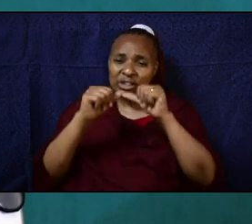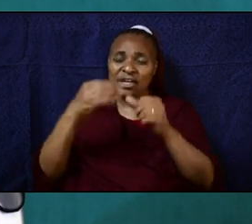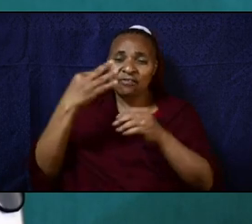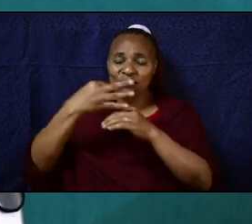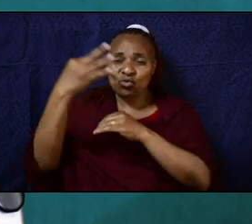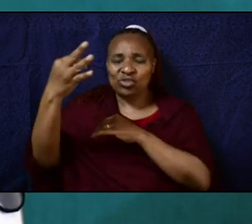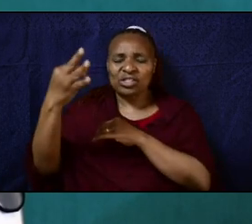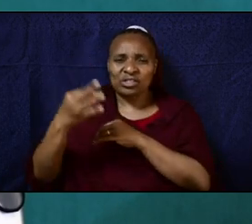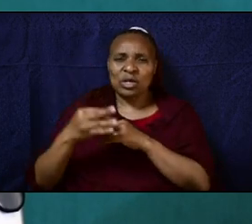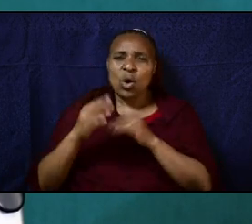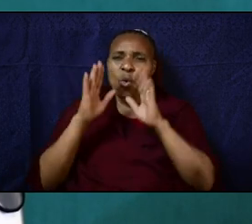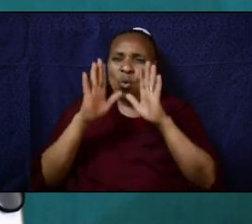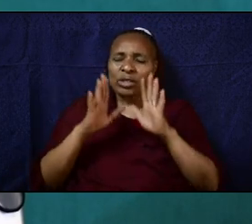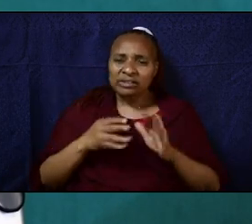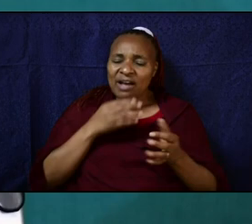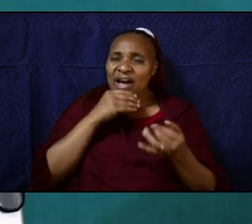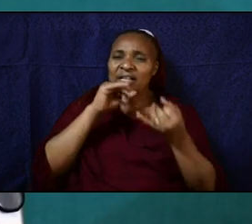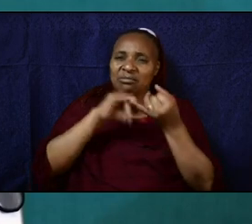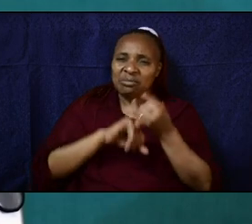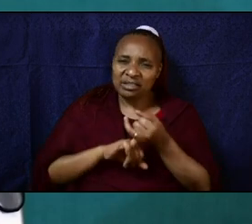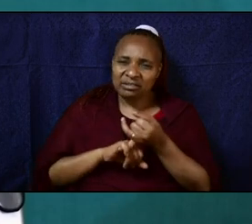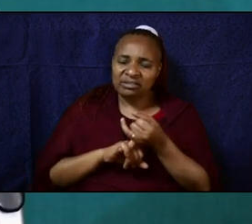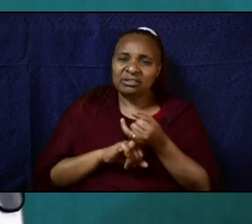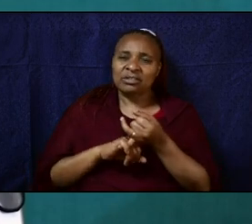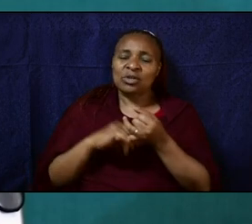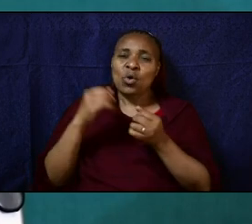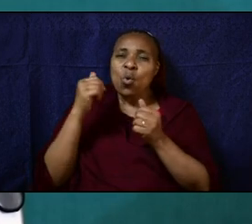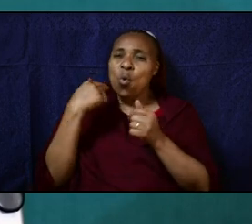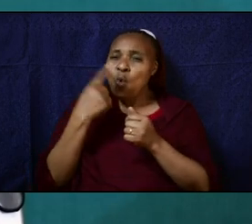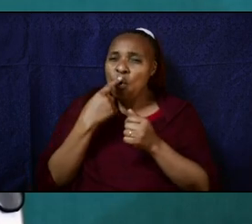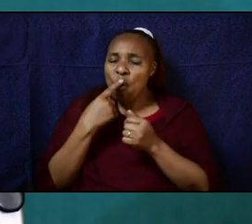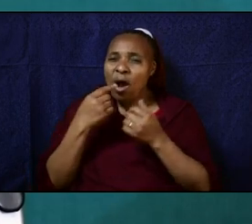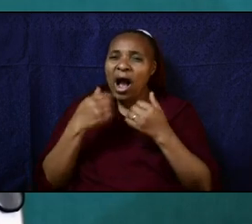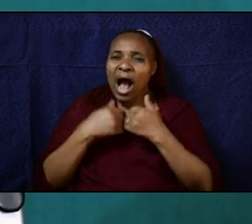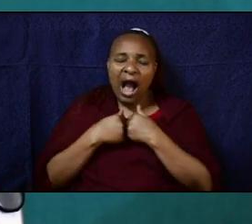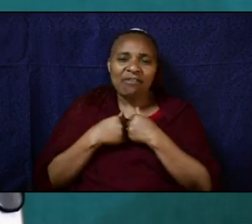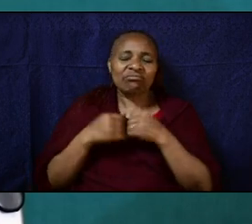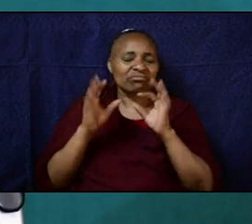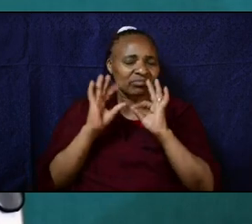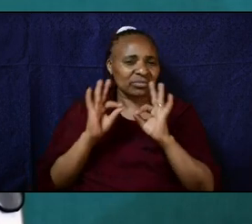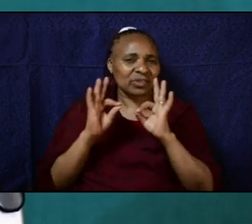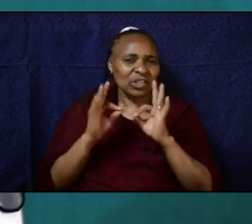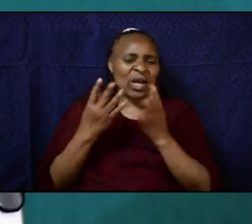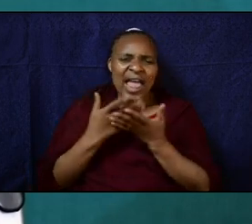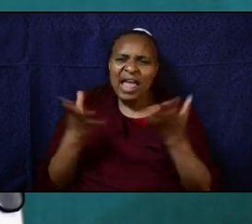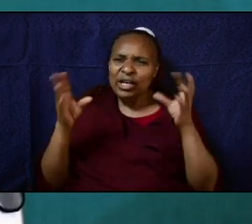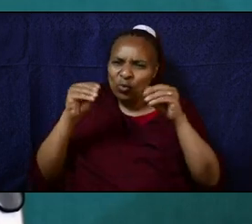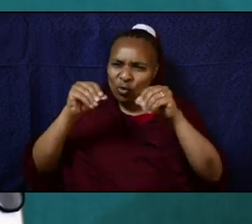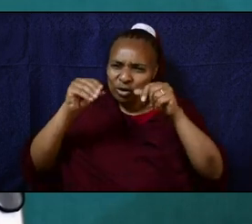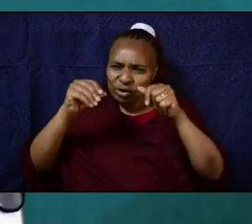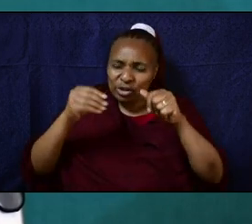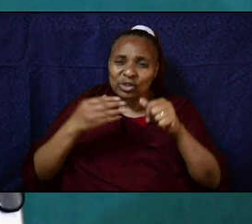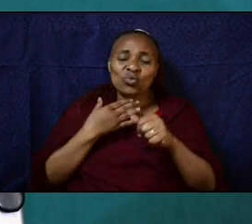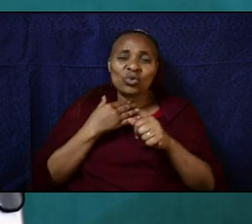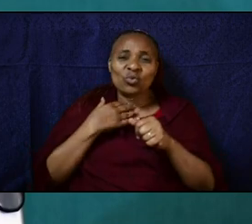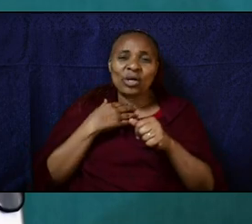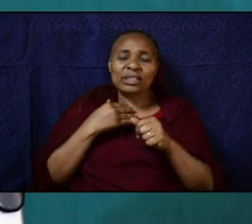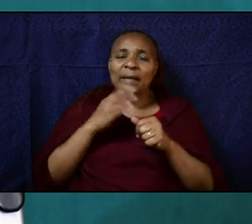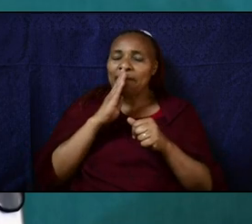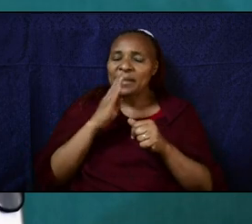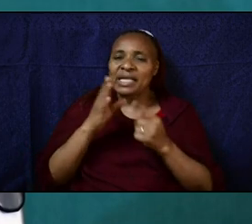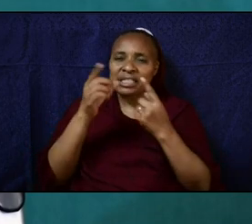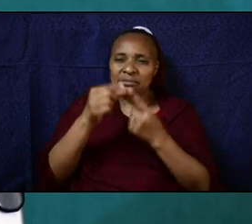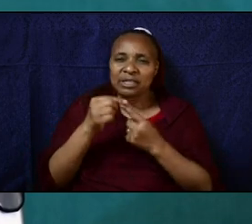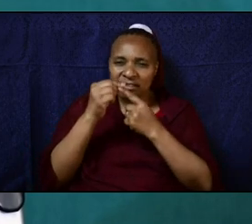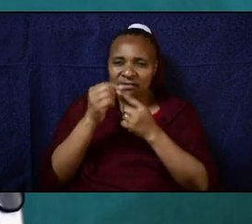future wonderful husband, whether he's tall, dark, handsome, whatever qualities that we want, be specific